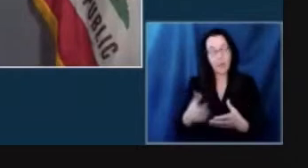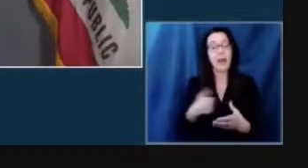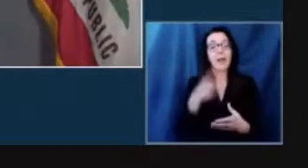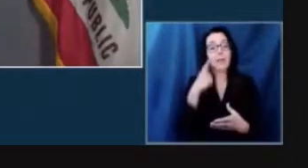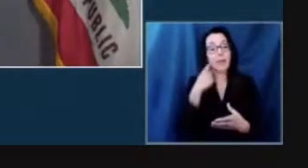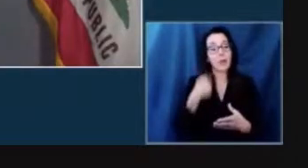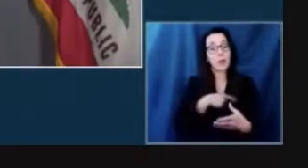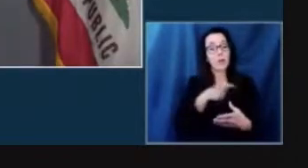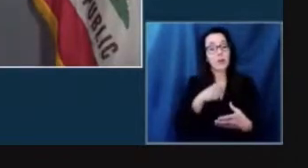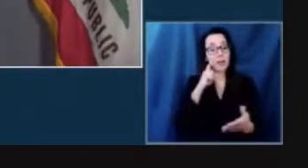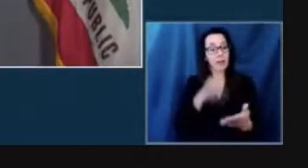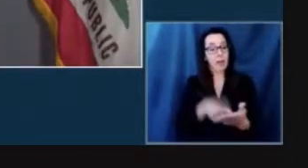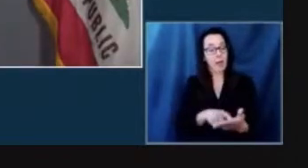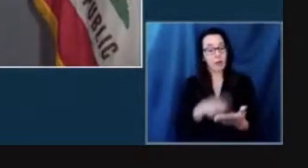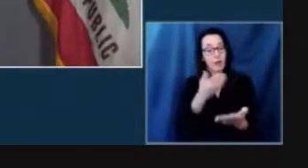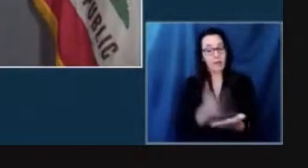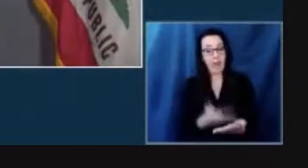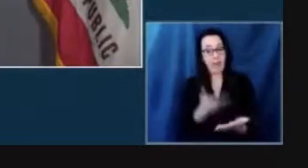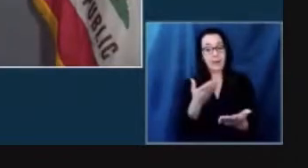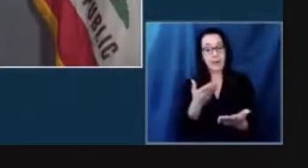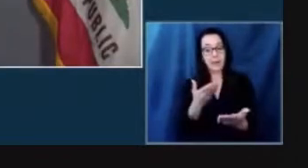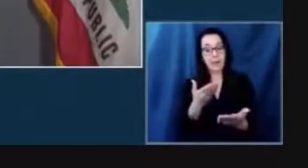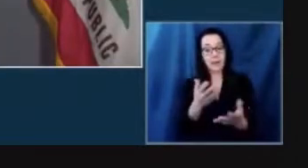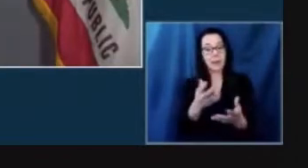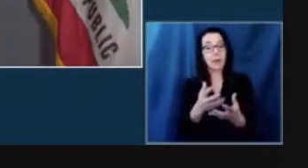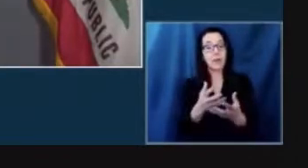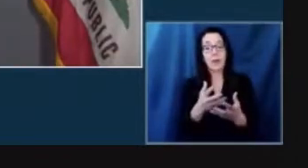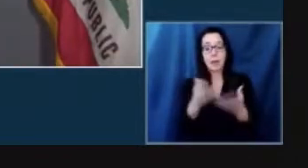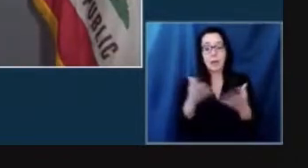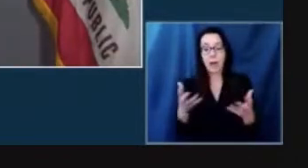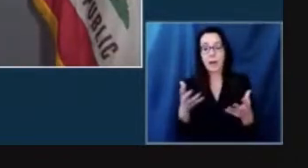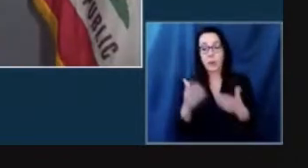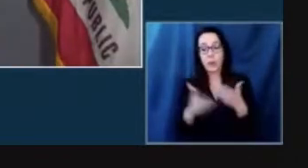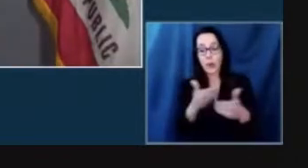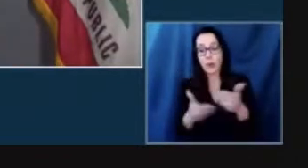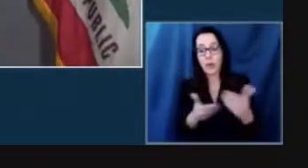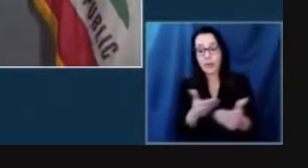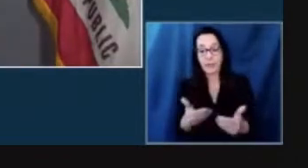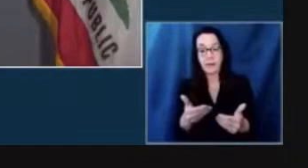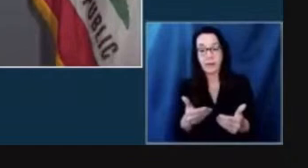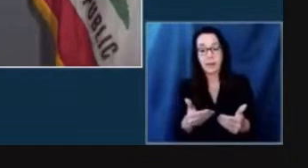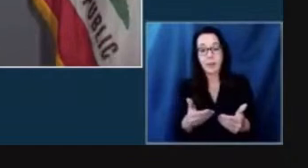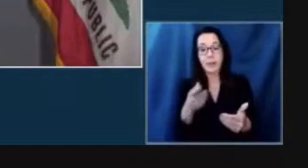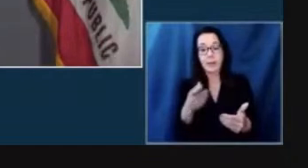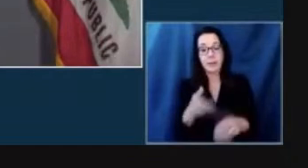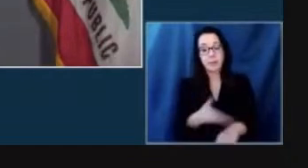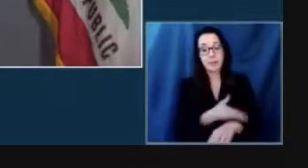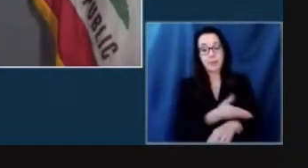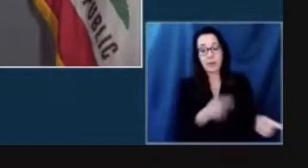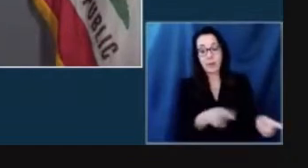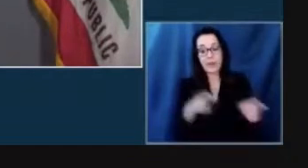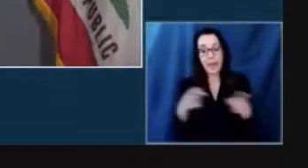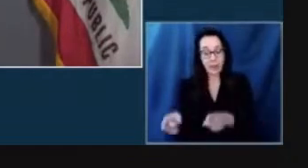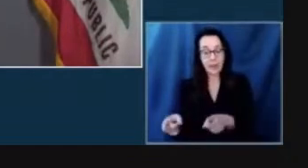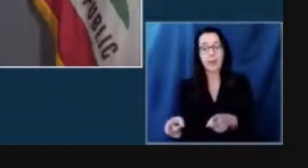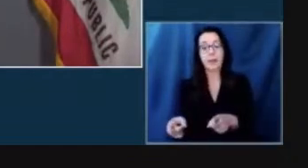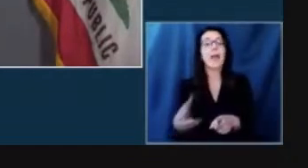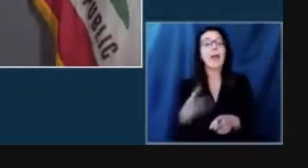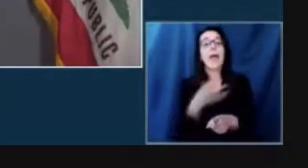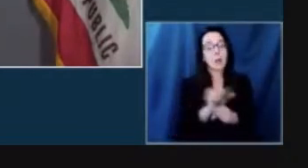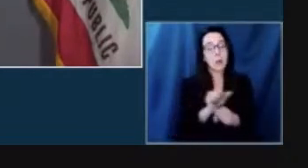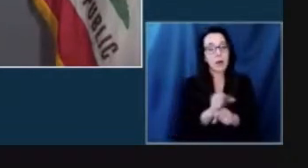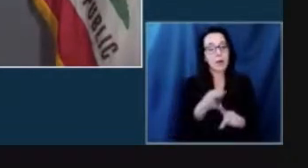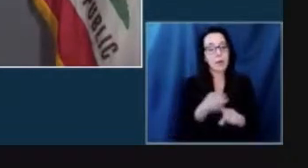acknowledge the fact that tremendous progress has been made. And I especially want to acknowledge the incredible work of our controller, April